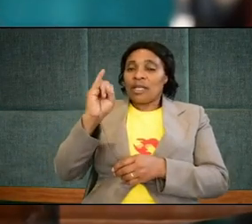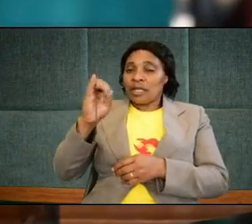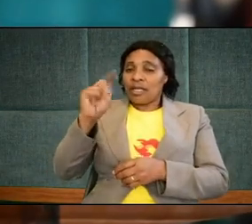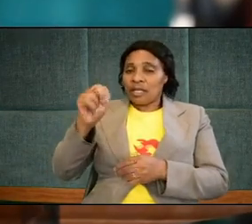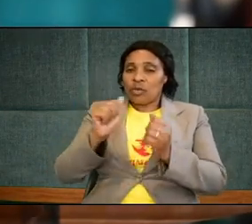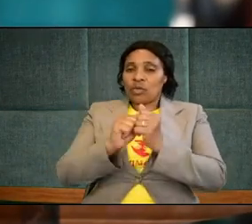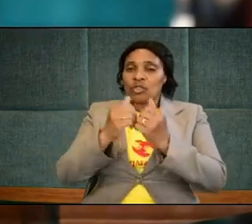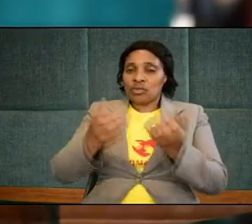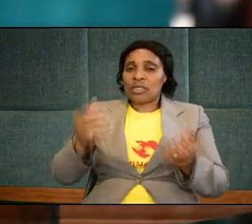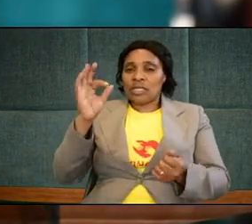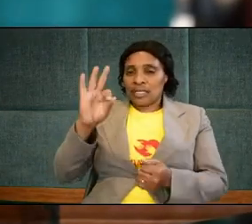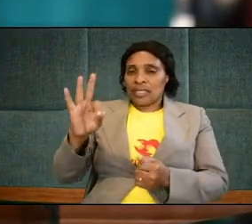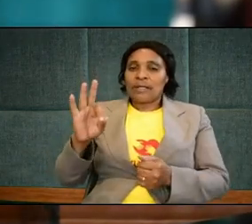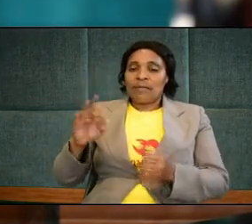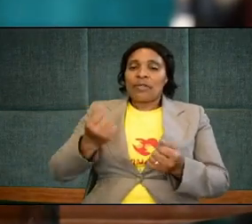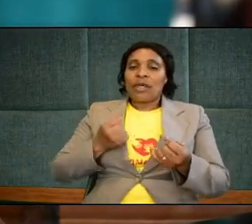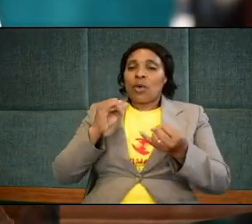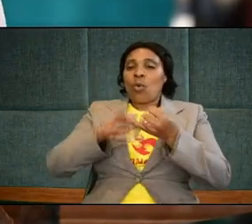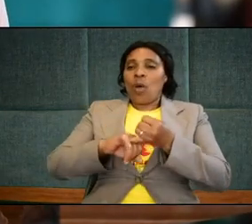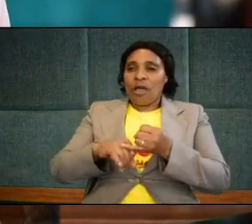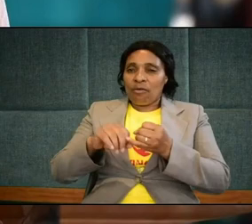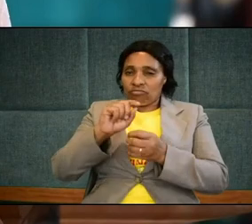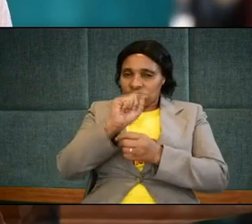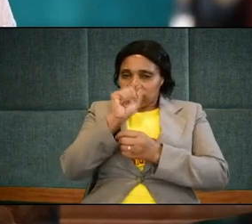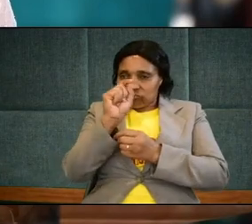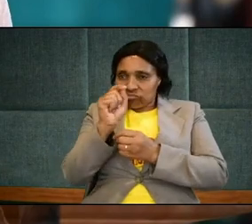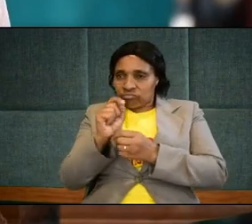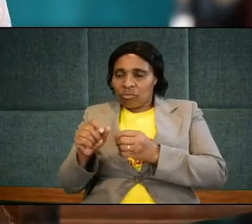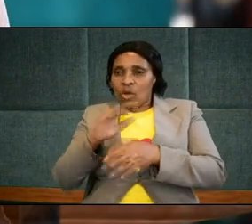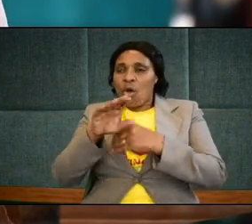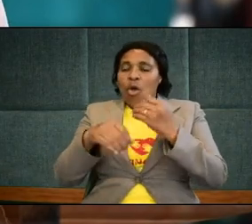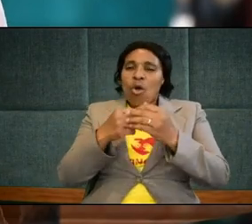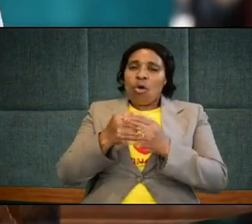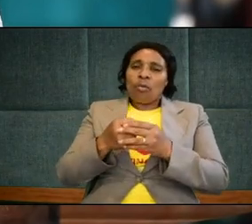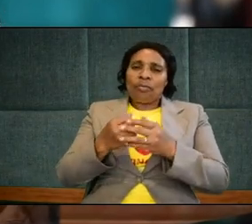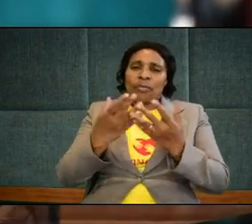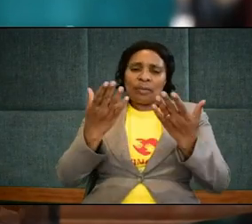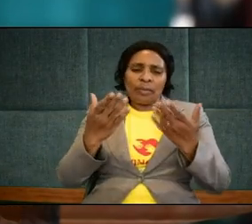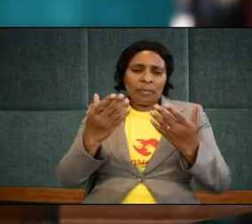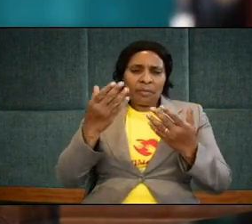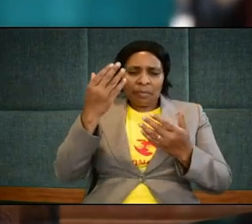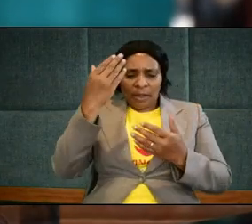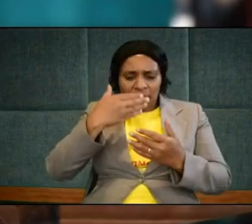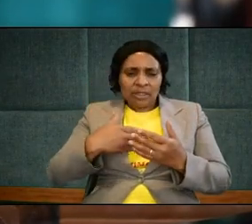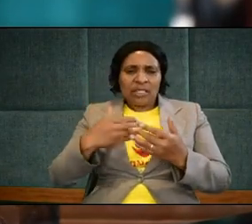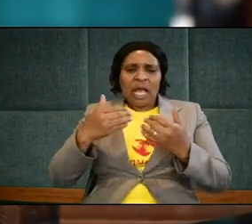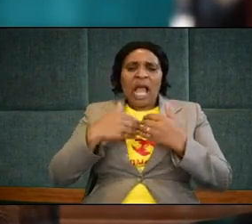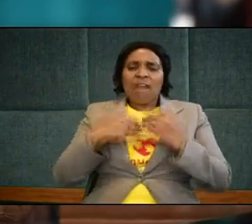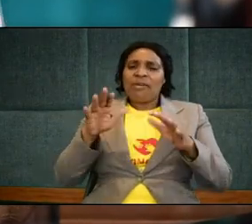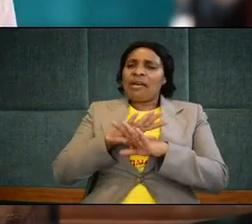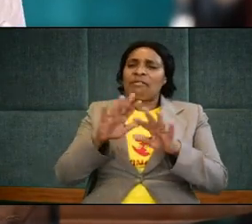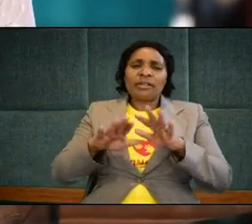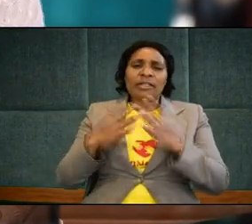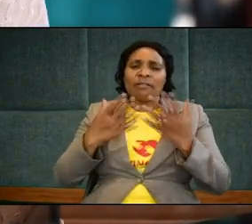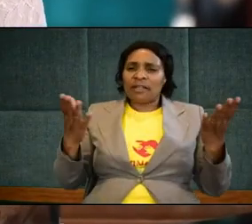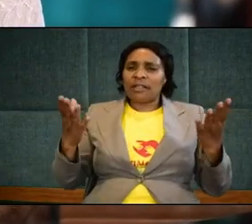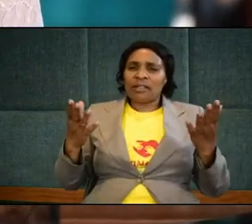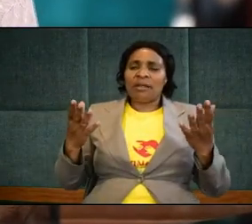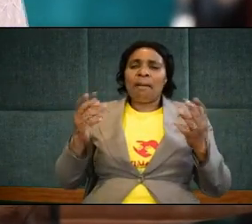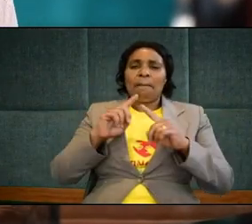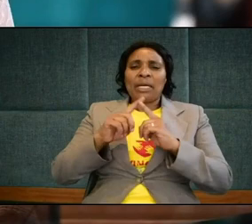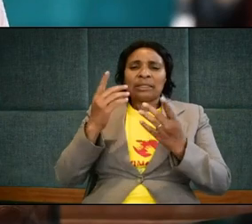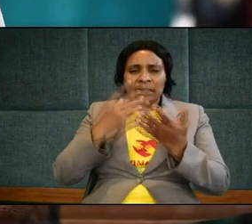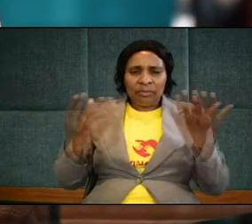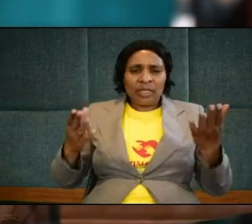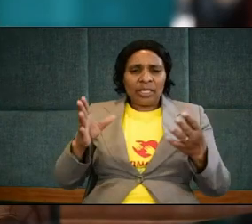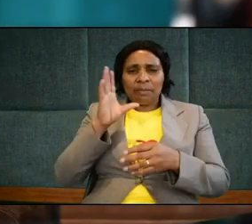a nurse and his wife was an architect. And by all appearances, they had everything they had ever wanted, but something was still missing